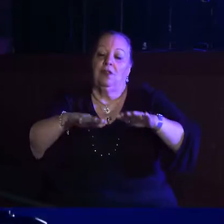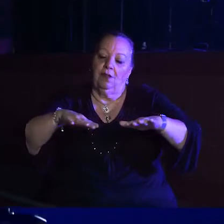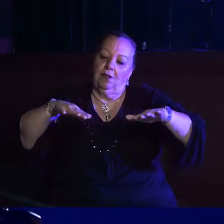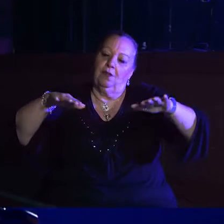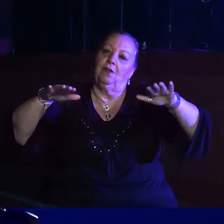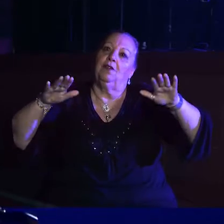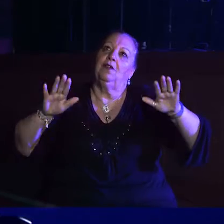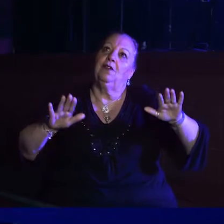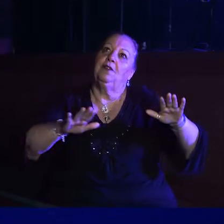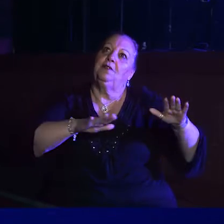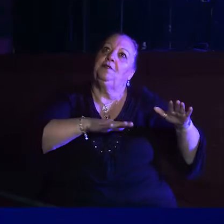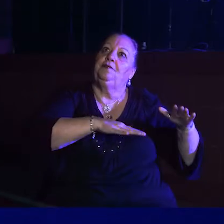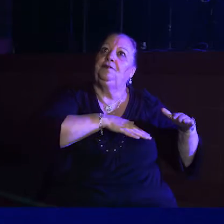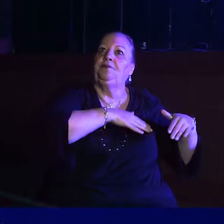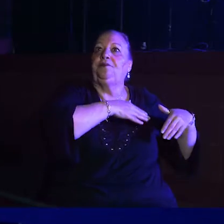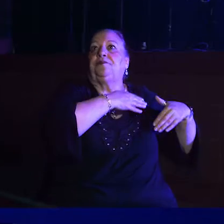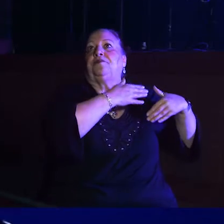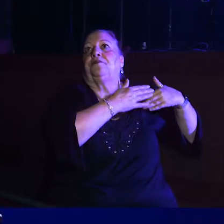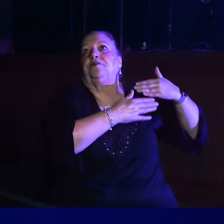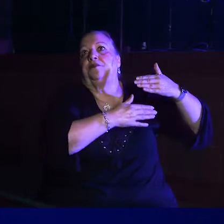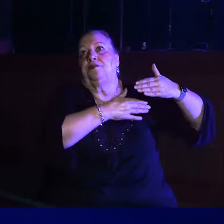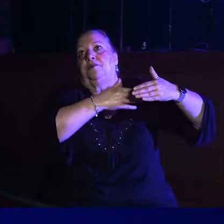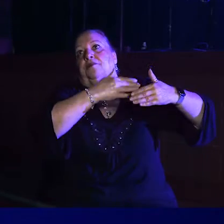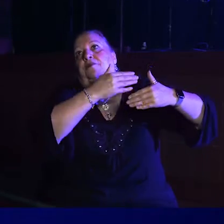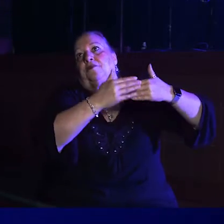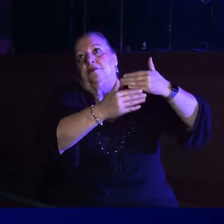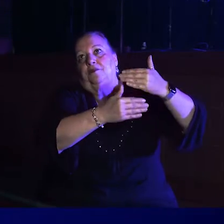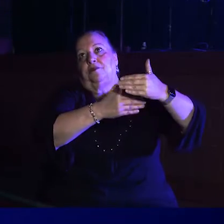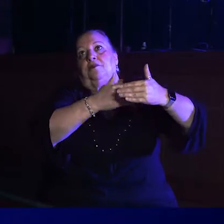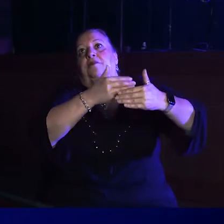And children of